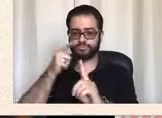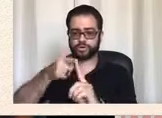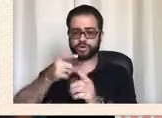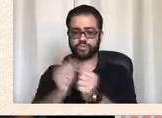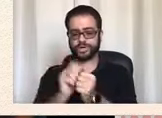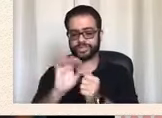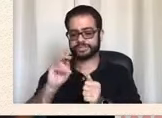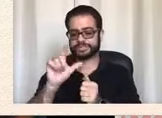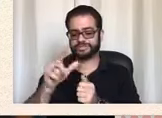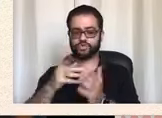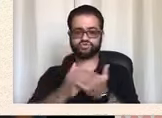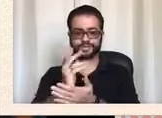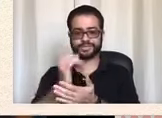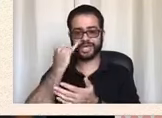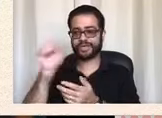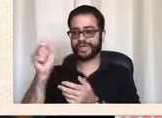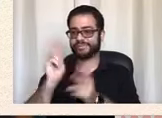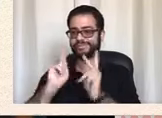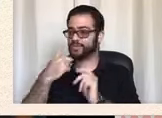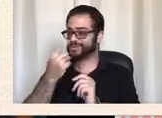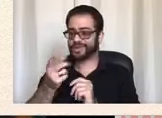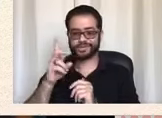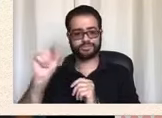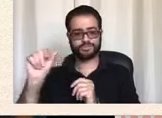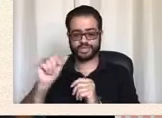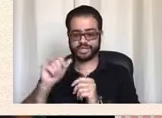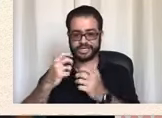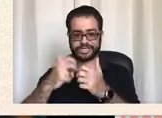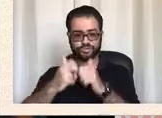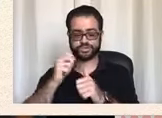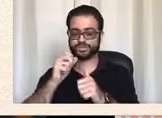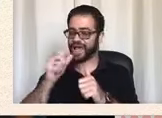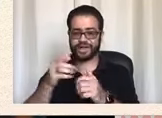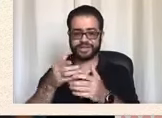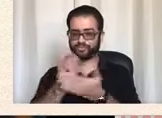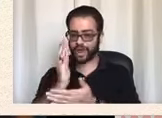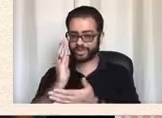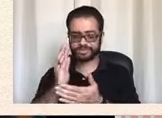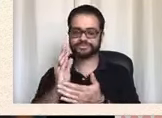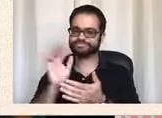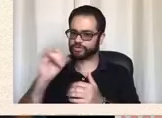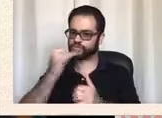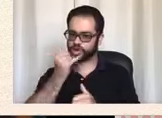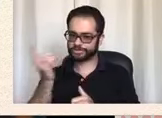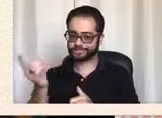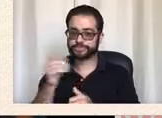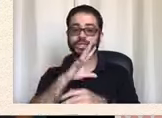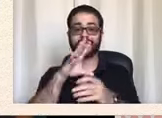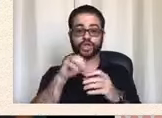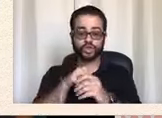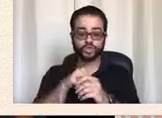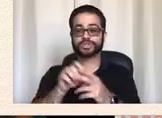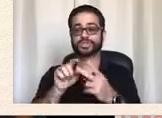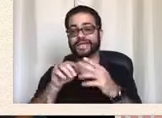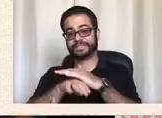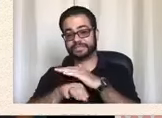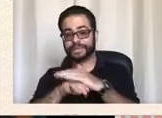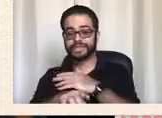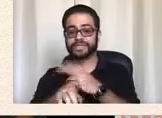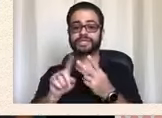the issues of the disability community are not civil rights, they are wrong. Inclusion, accessibility, being able to